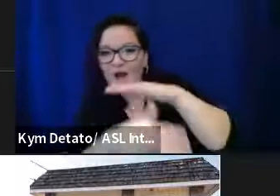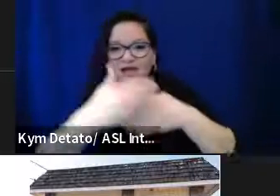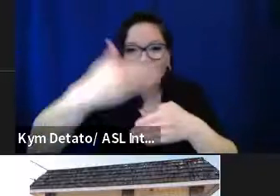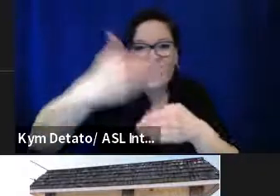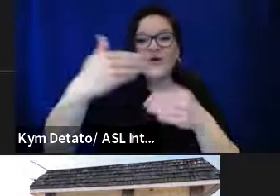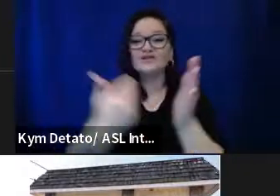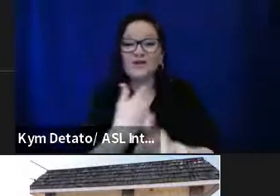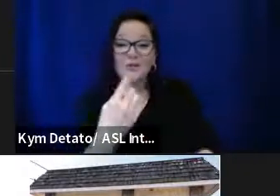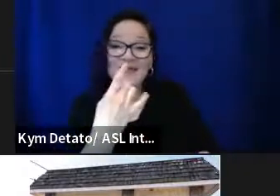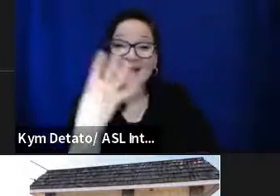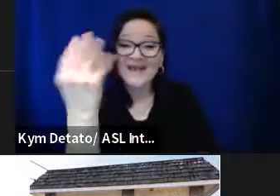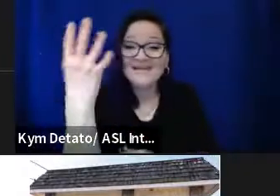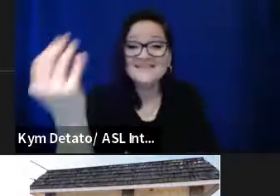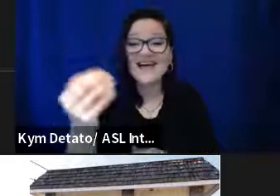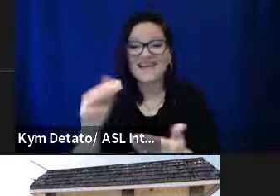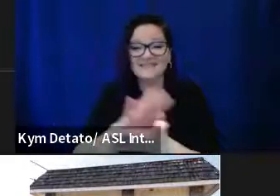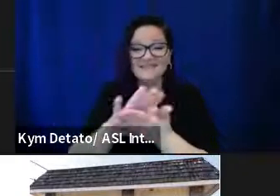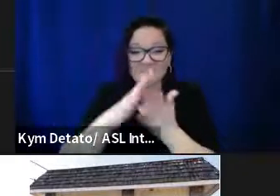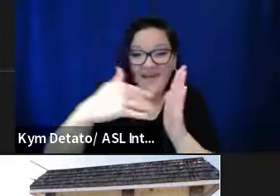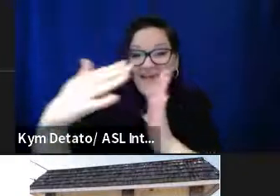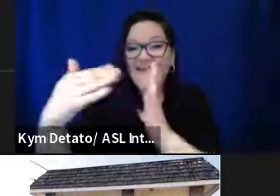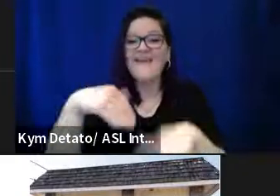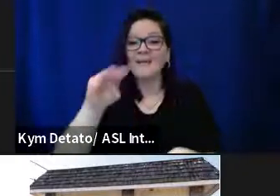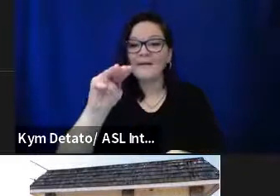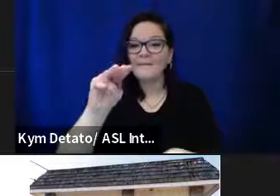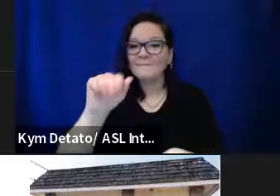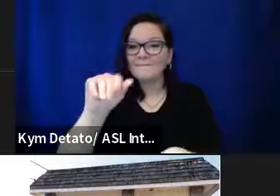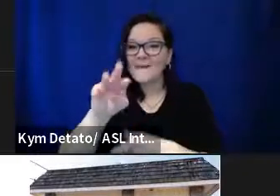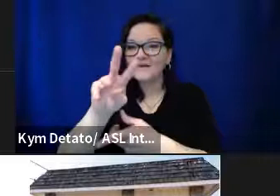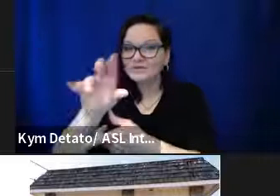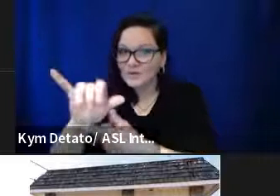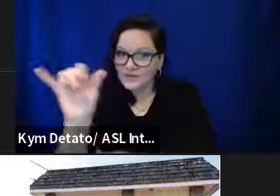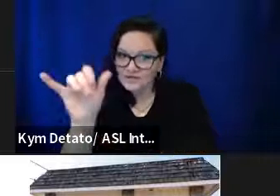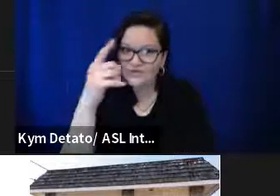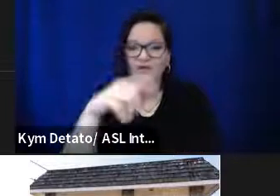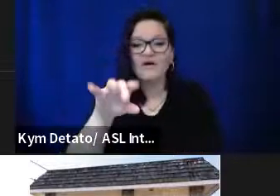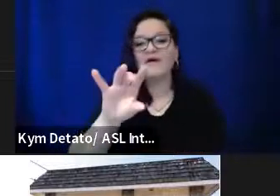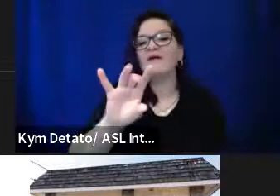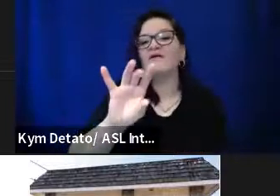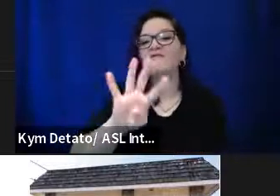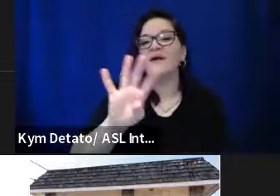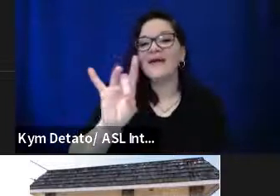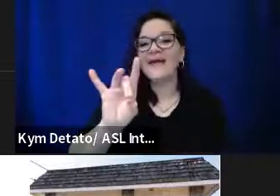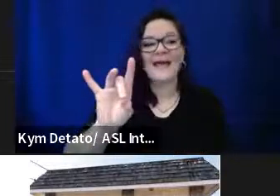exterior lighting, masonry, and paint for this building at 4824 Rhode Island Avenue.